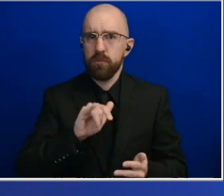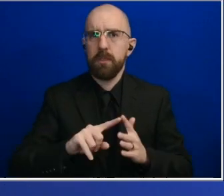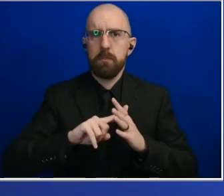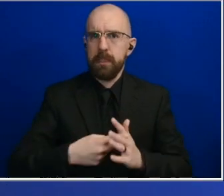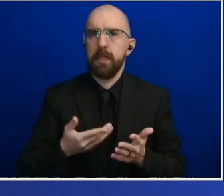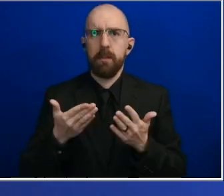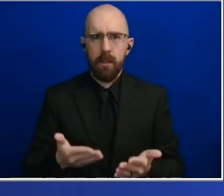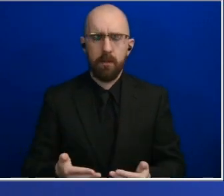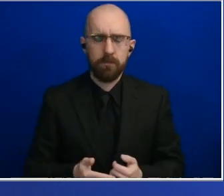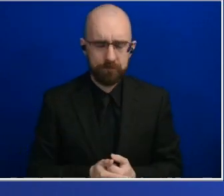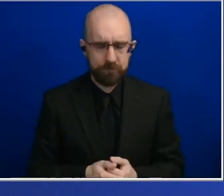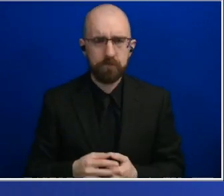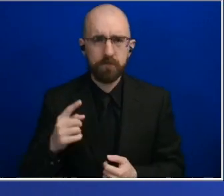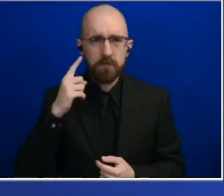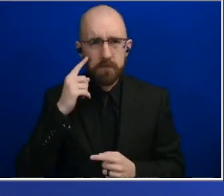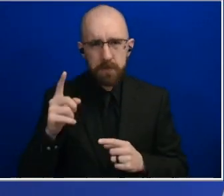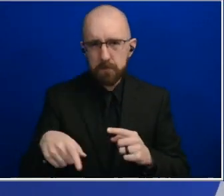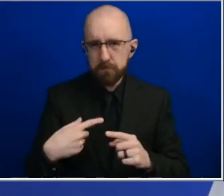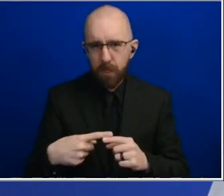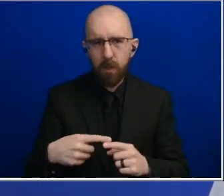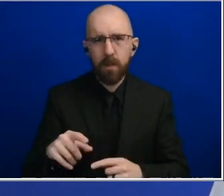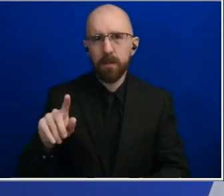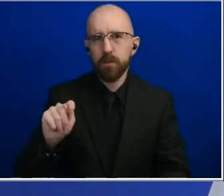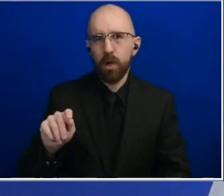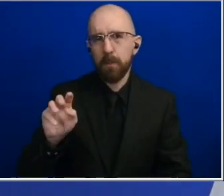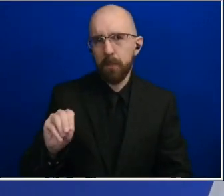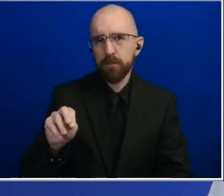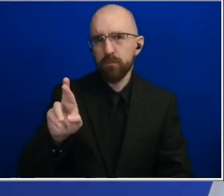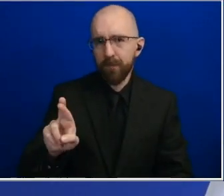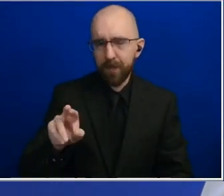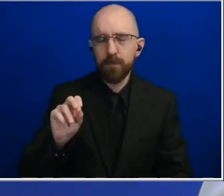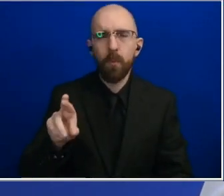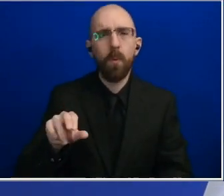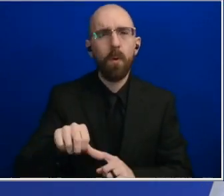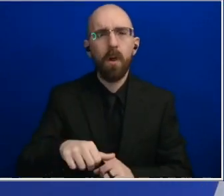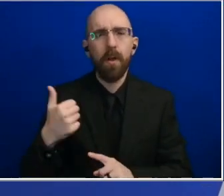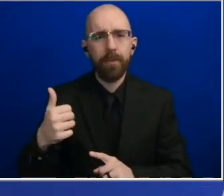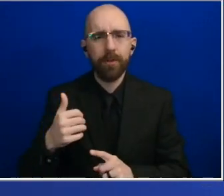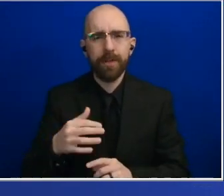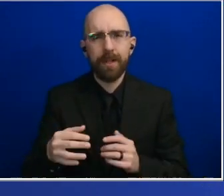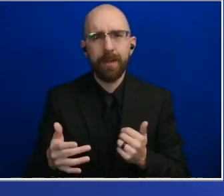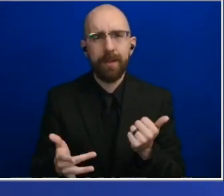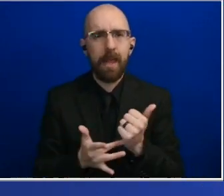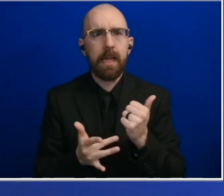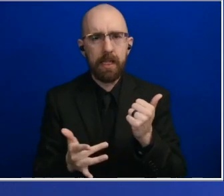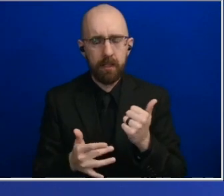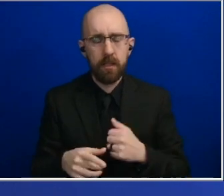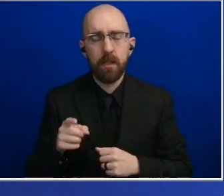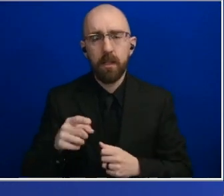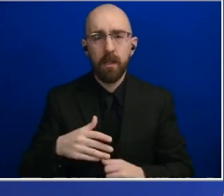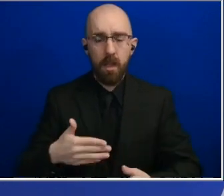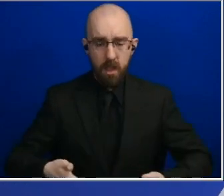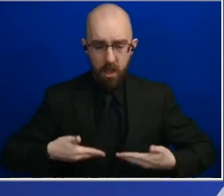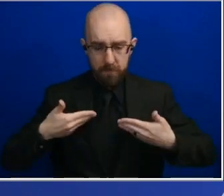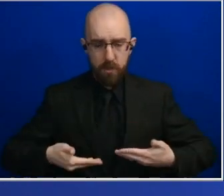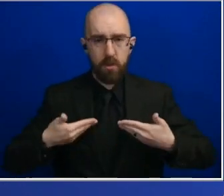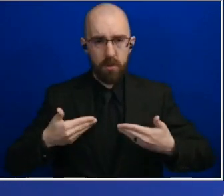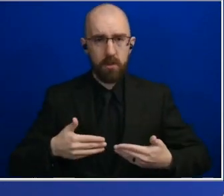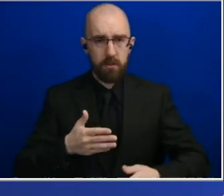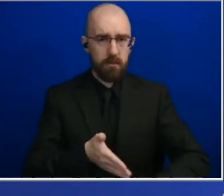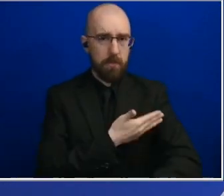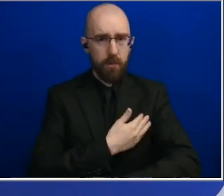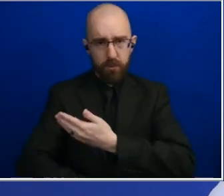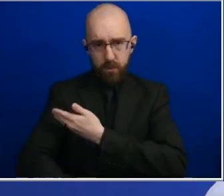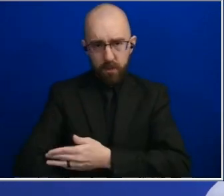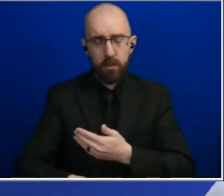about targeted muscle reinnervation or the other nerve techniques, in the upper extremity, we're often trying to increase the